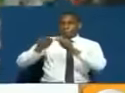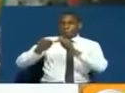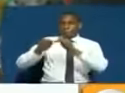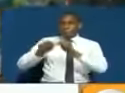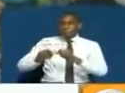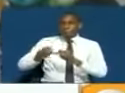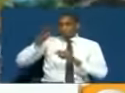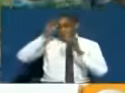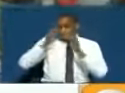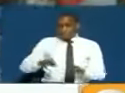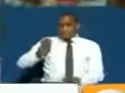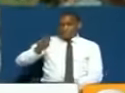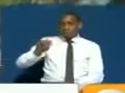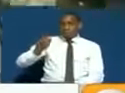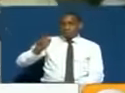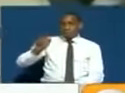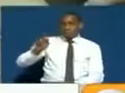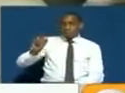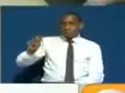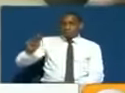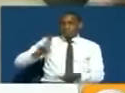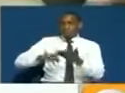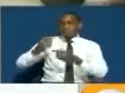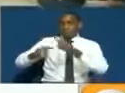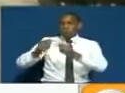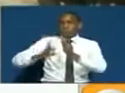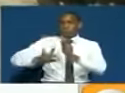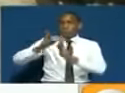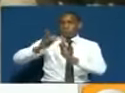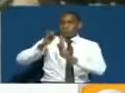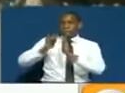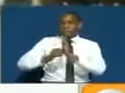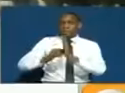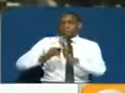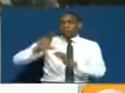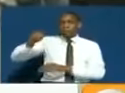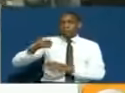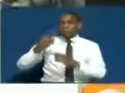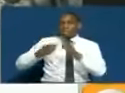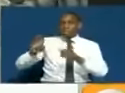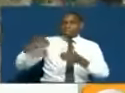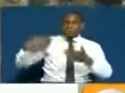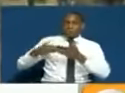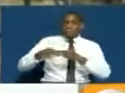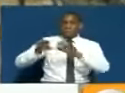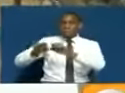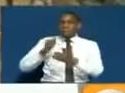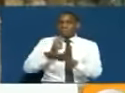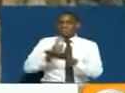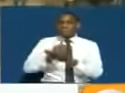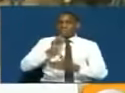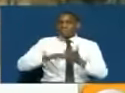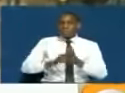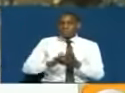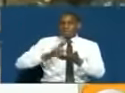current Marsabit Governor Mohamed Mahmoud for failing to carry on with development agendas in the county for the last 4 years he has been in office,